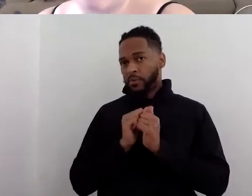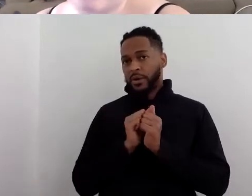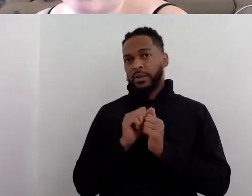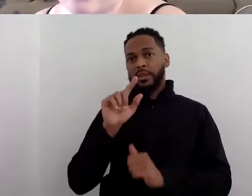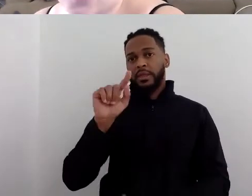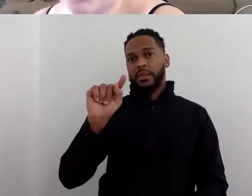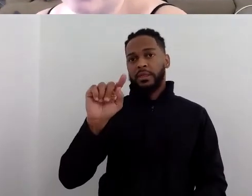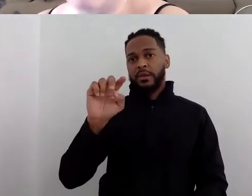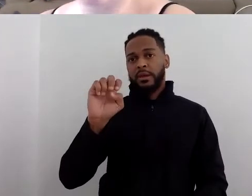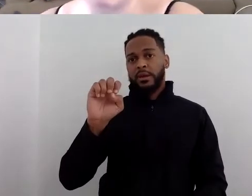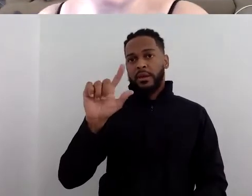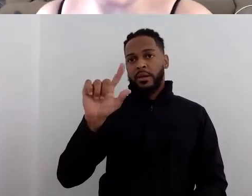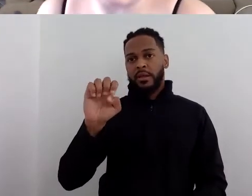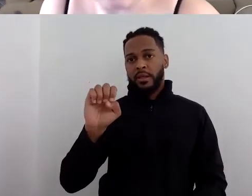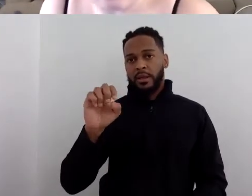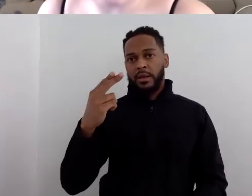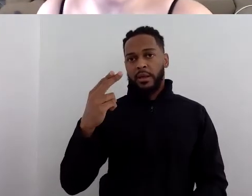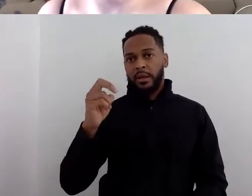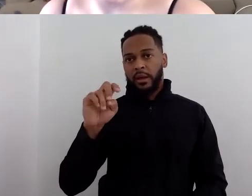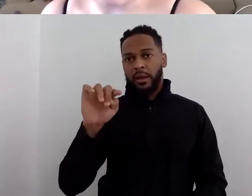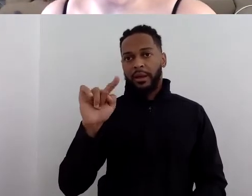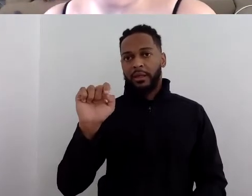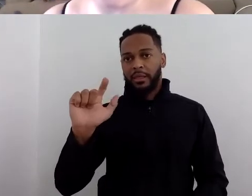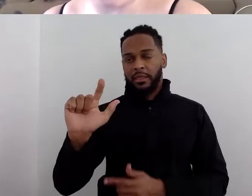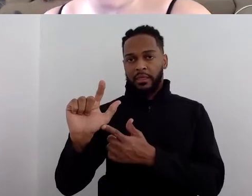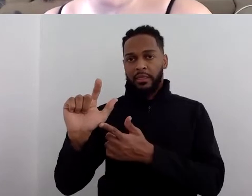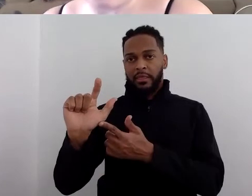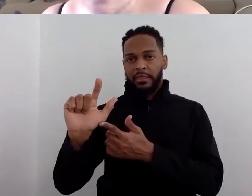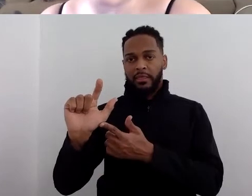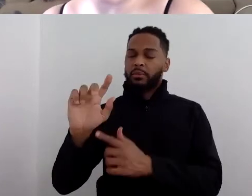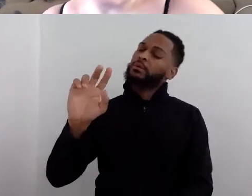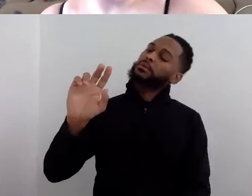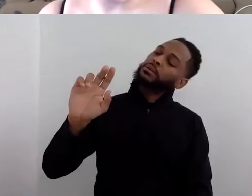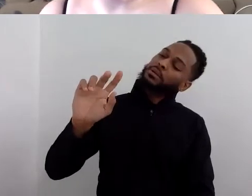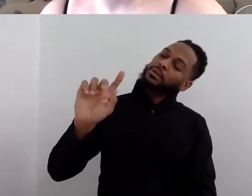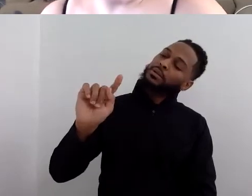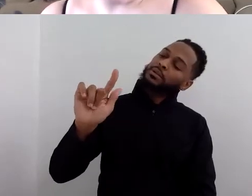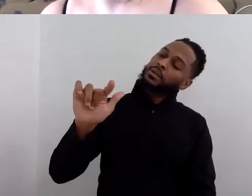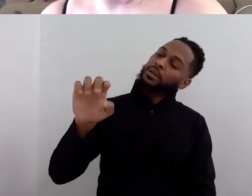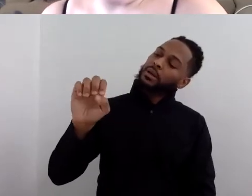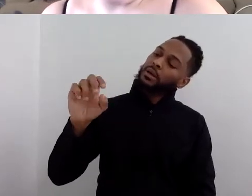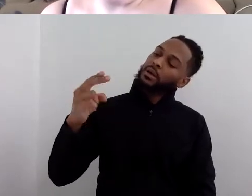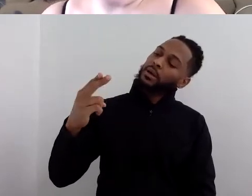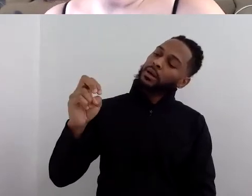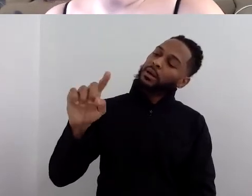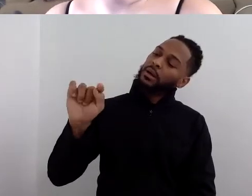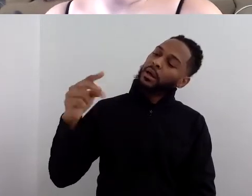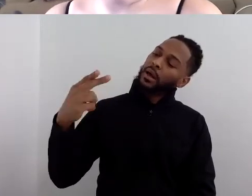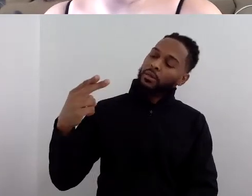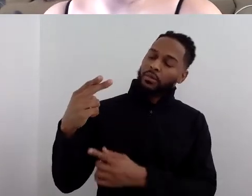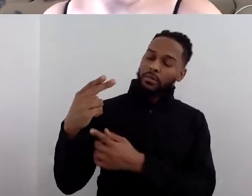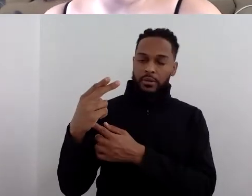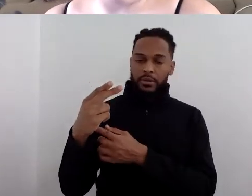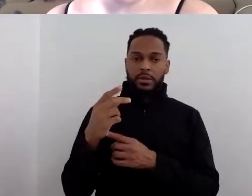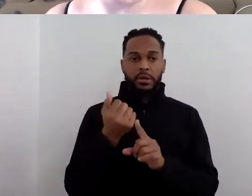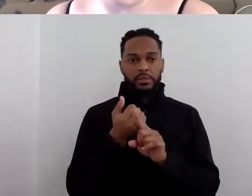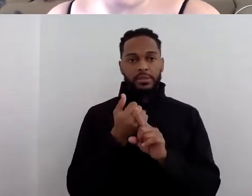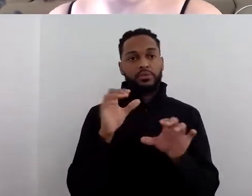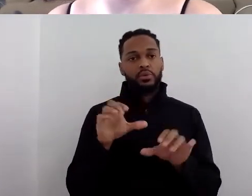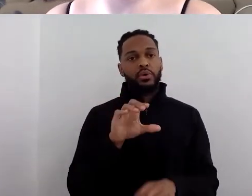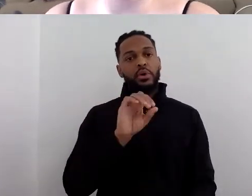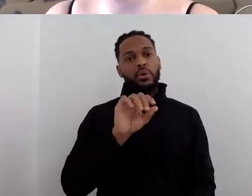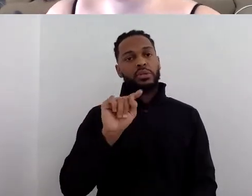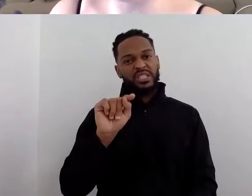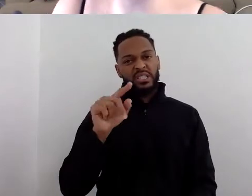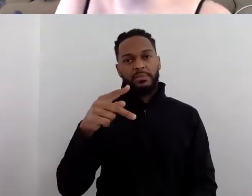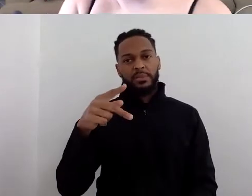like OT and PT now, telehealth wise. So although with the pandemic, it